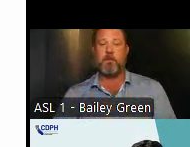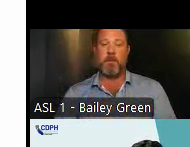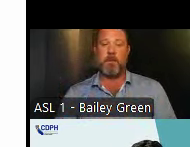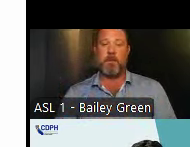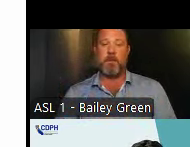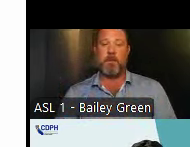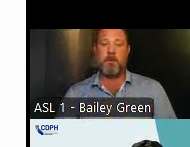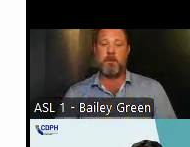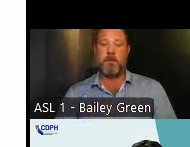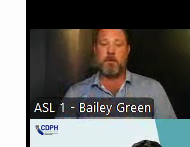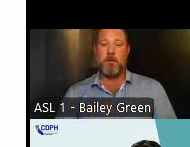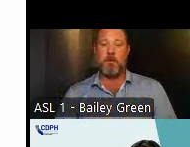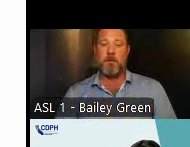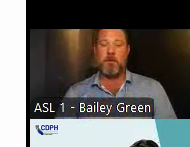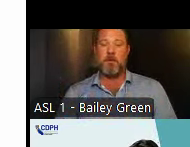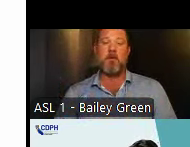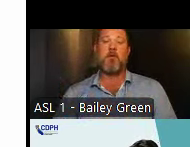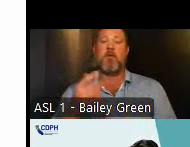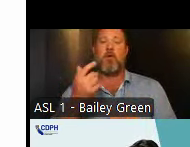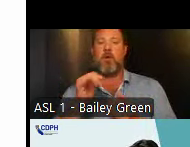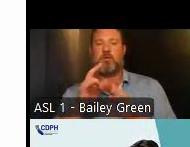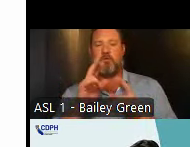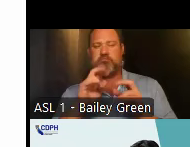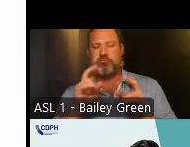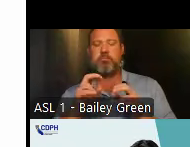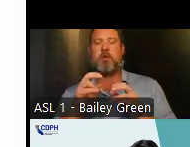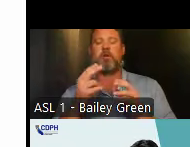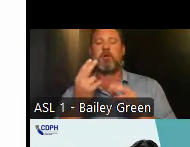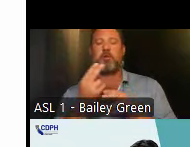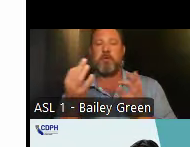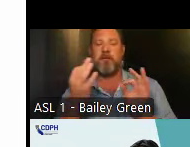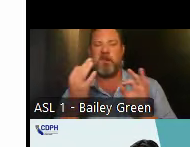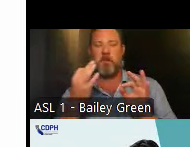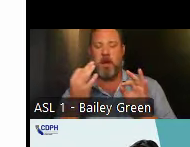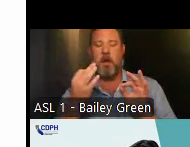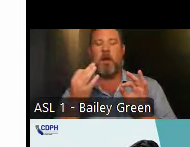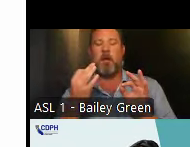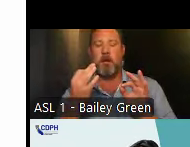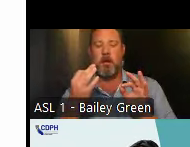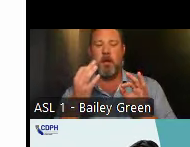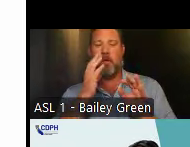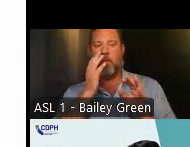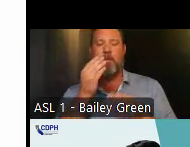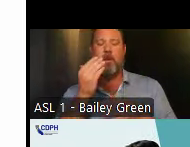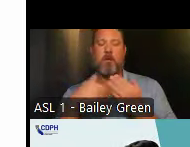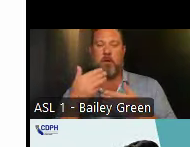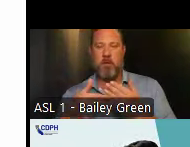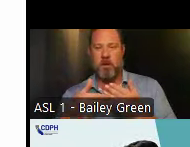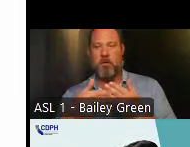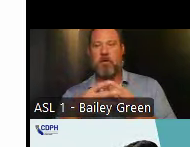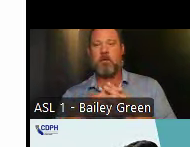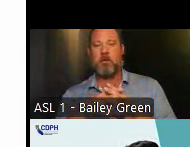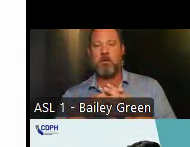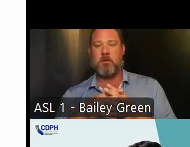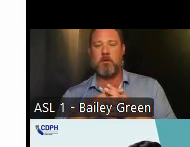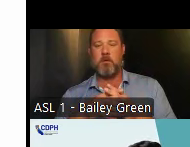They're also working on disseminating and user feedback collection, which will be ongoing. So